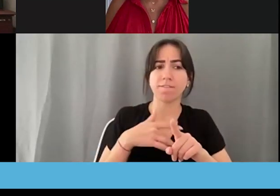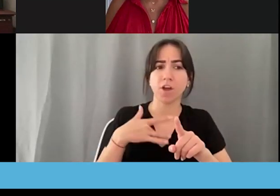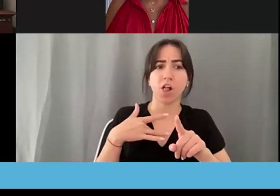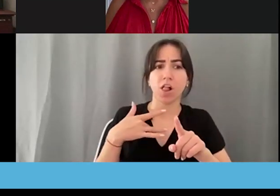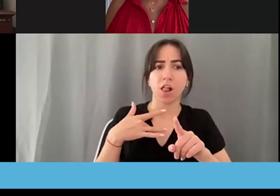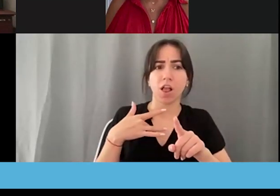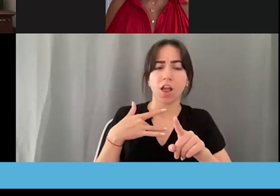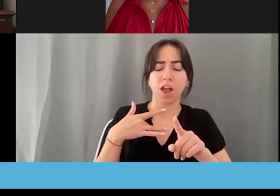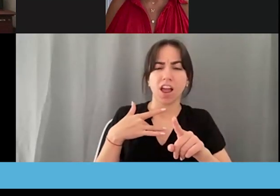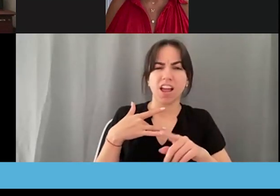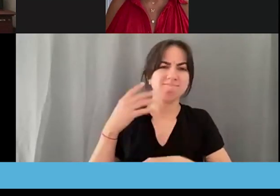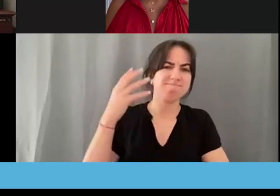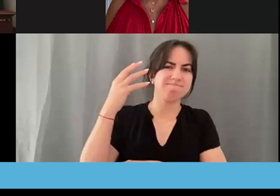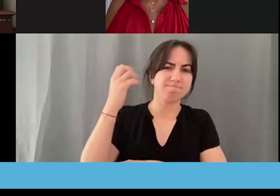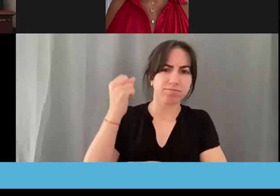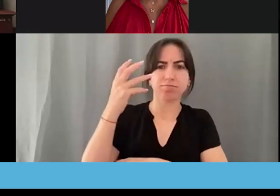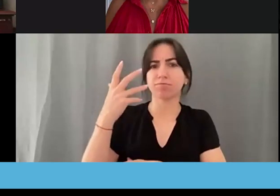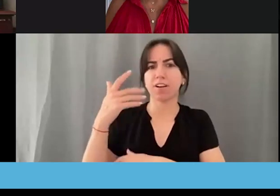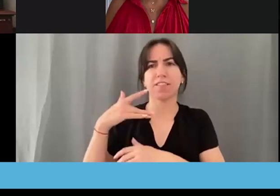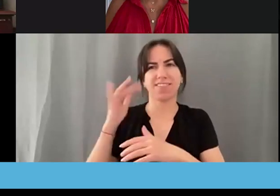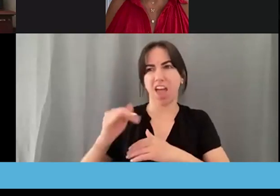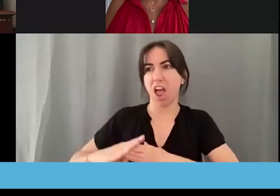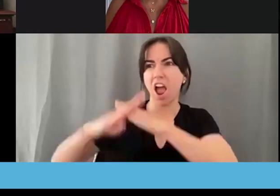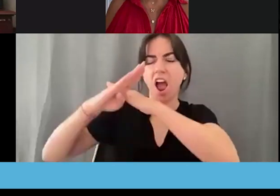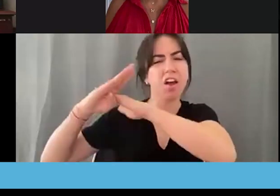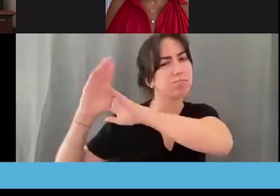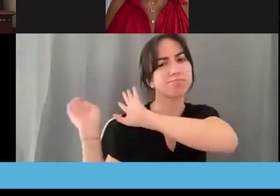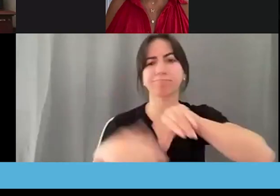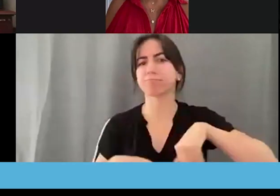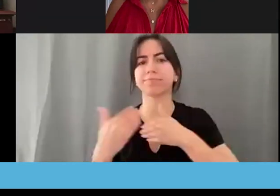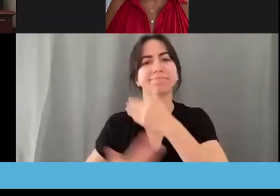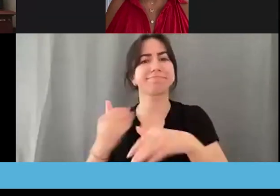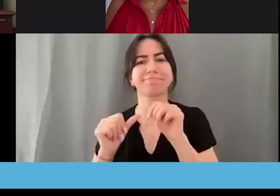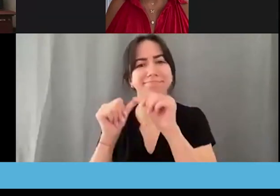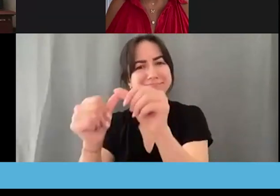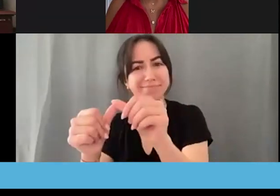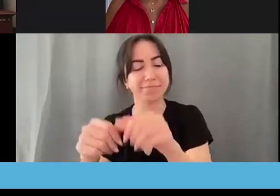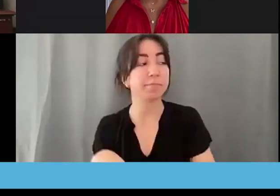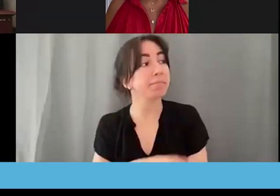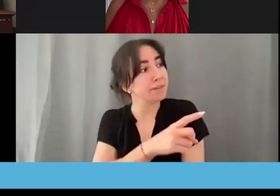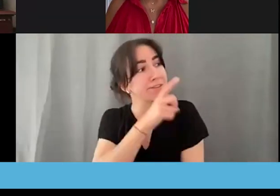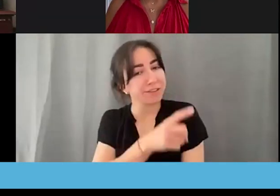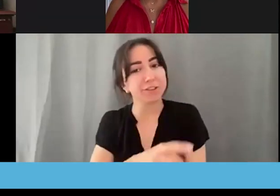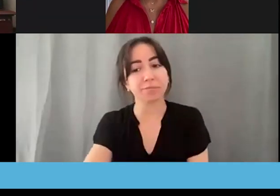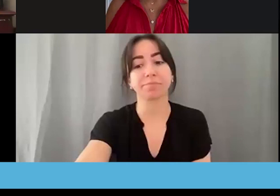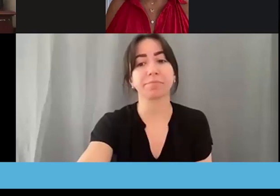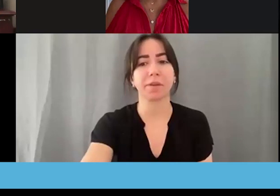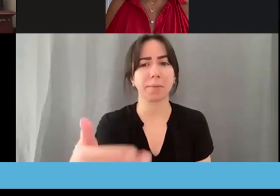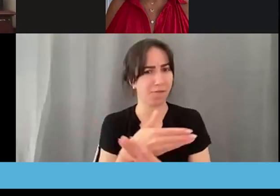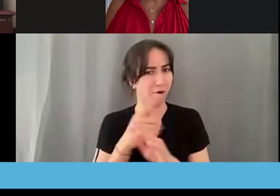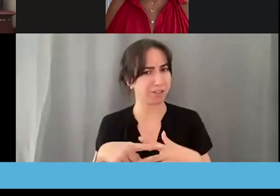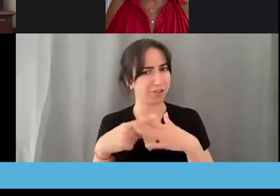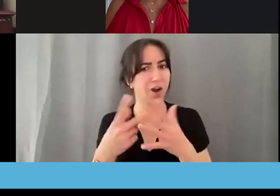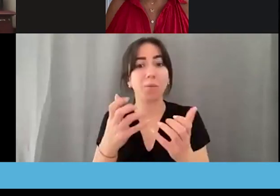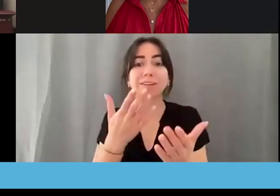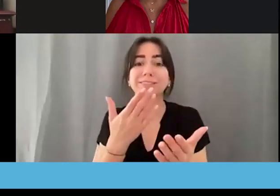and shattered that glass ceiling that's been above you? Brittnie. Absolutely. So before I start and answer that question, I just want to